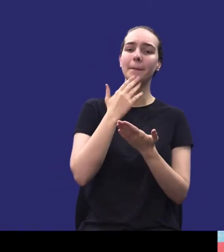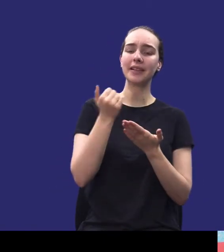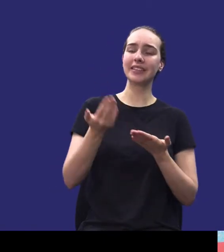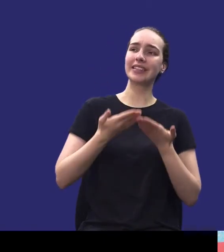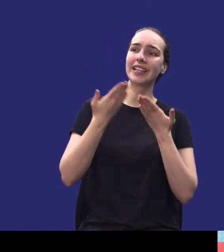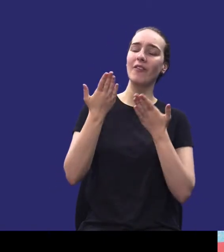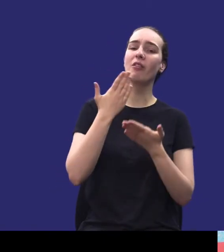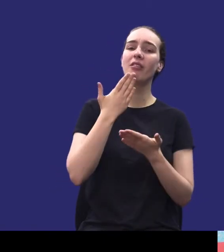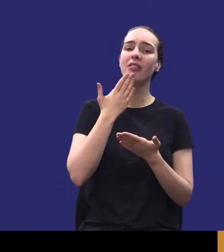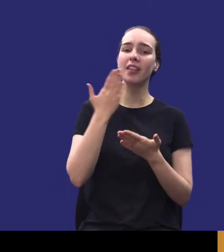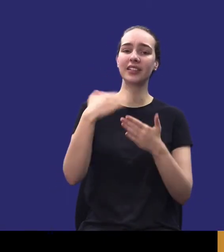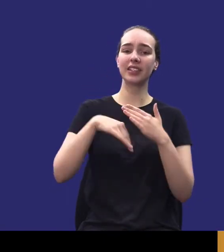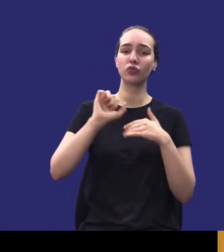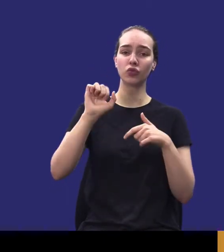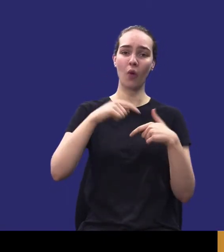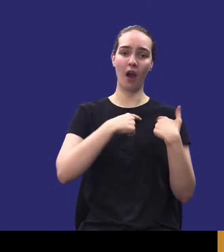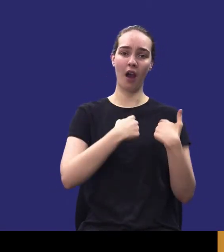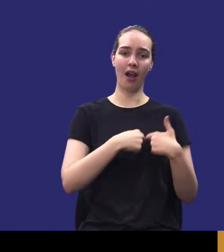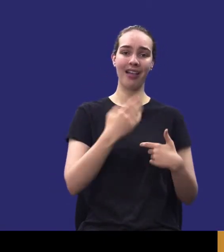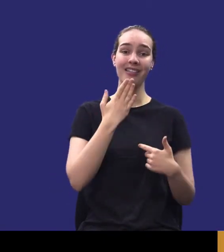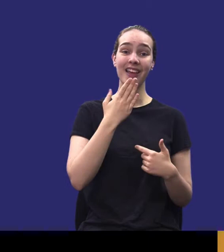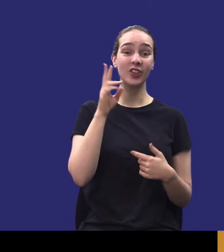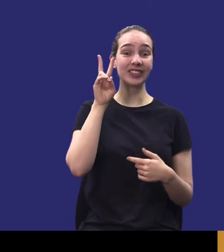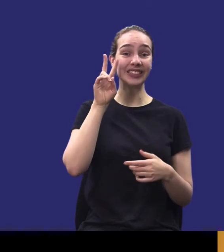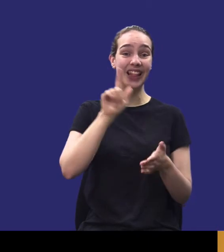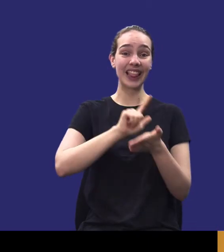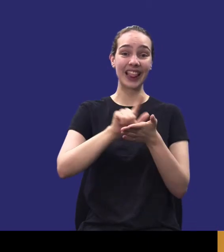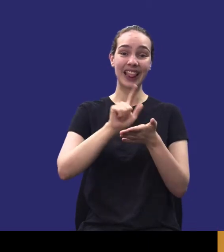heart. See you next time.